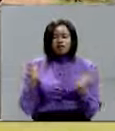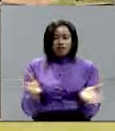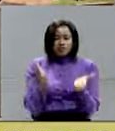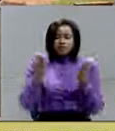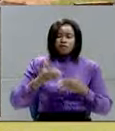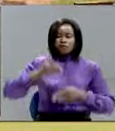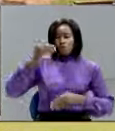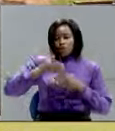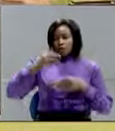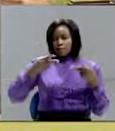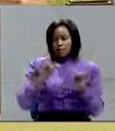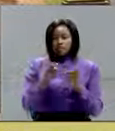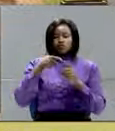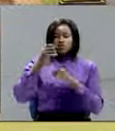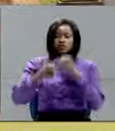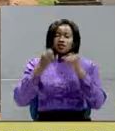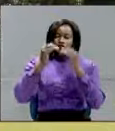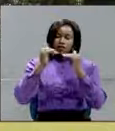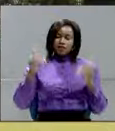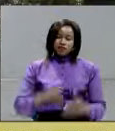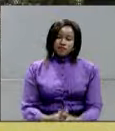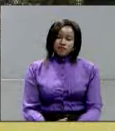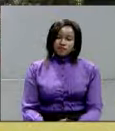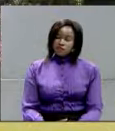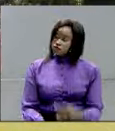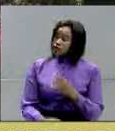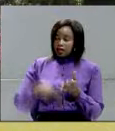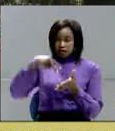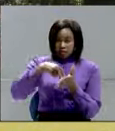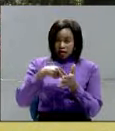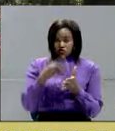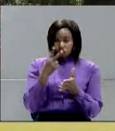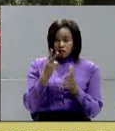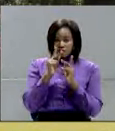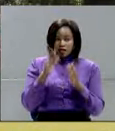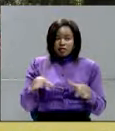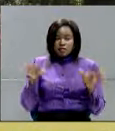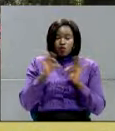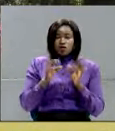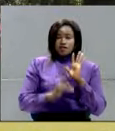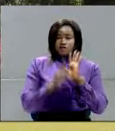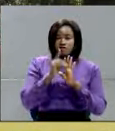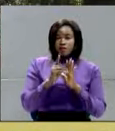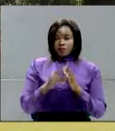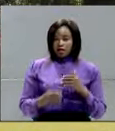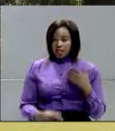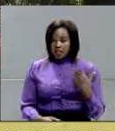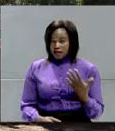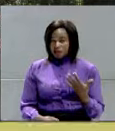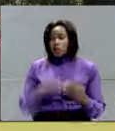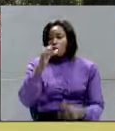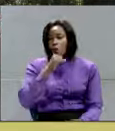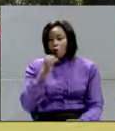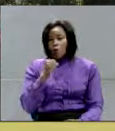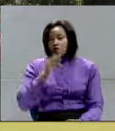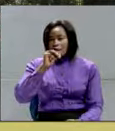border posts to international standards. I'm standing in between two very important pieces of infrastructure. On my left hand is the old Malaba Bridge,